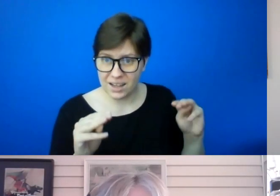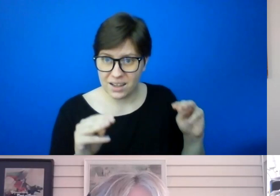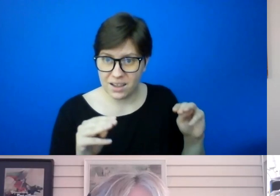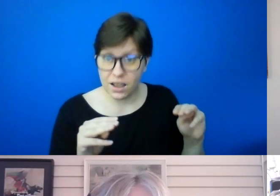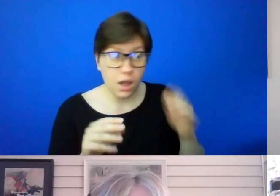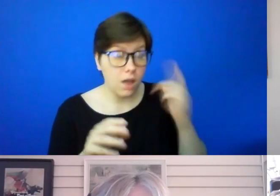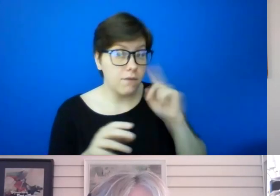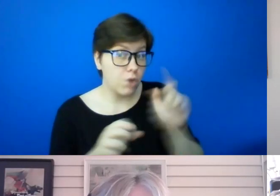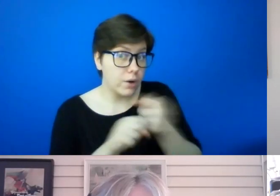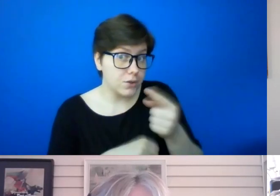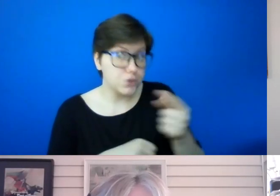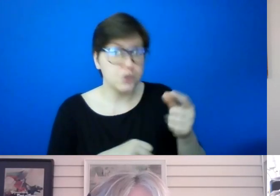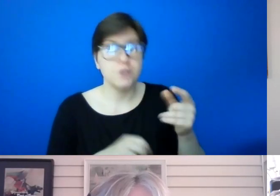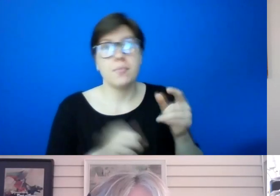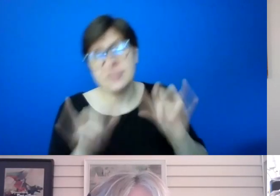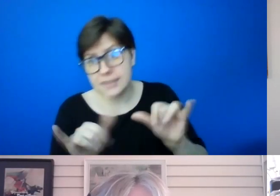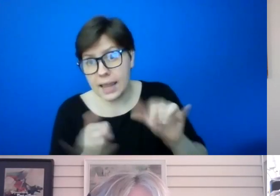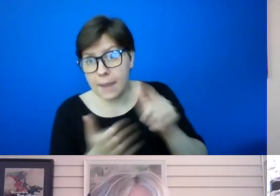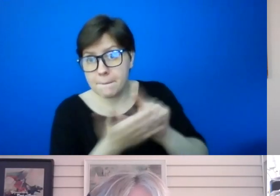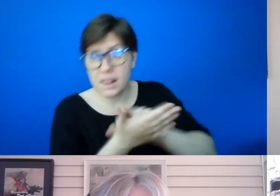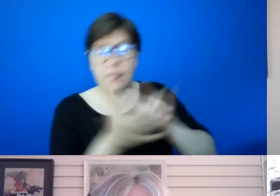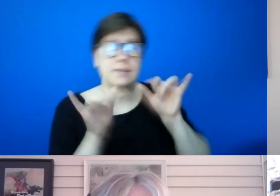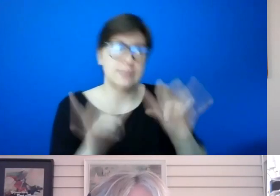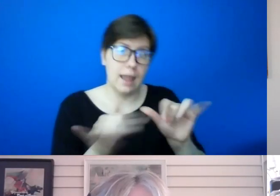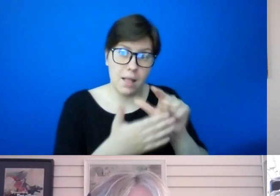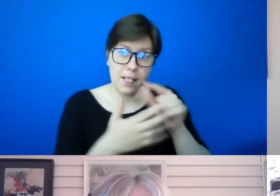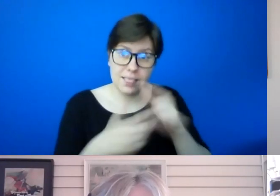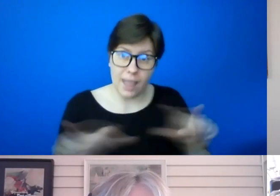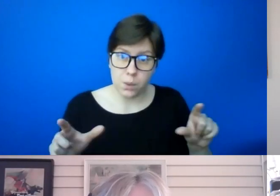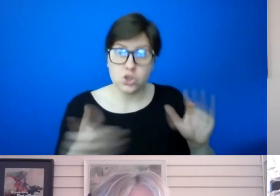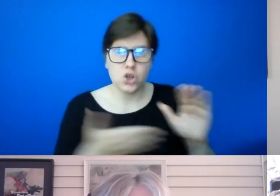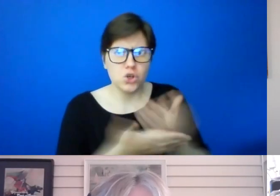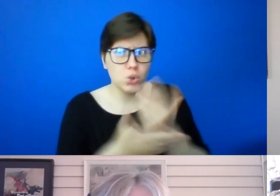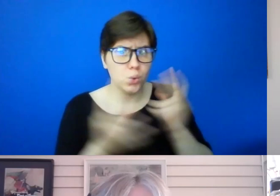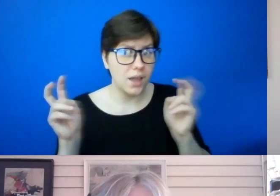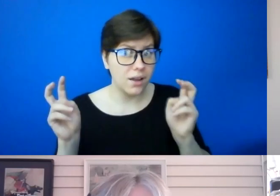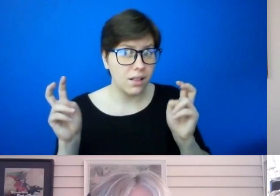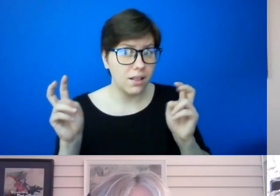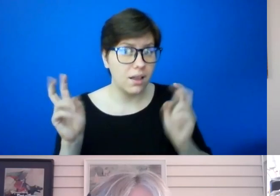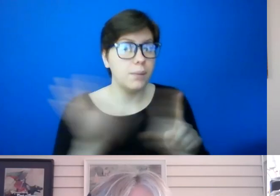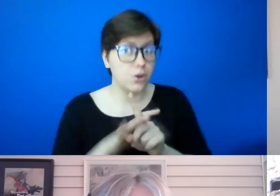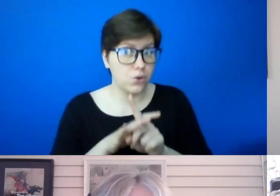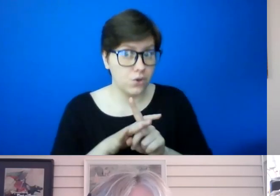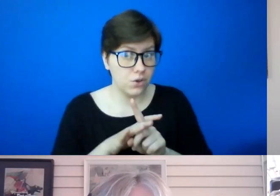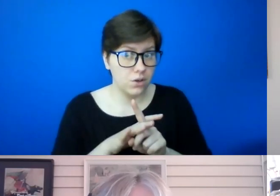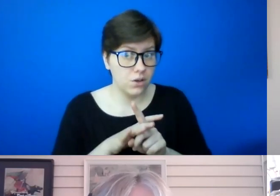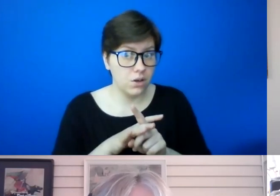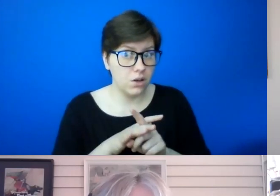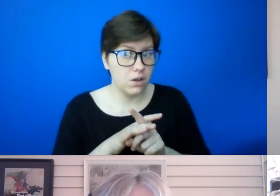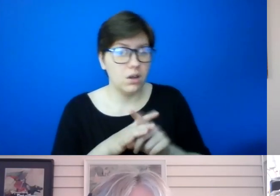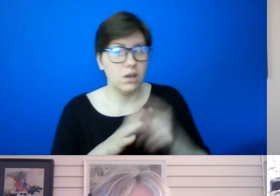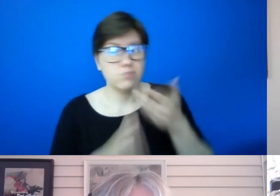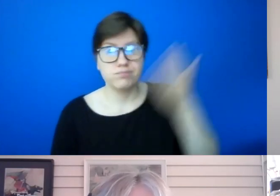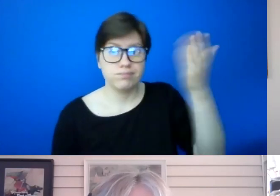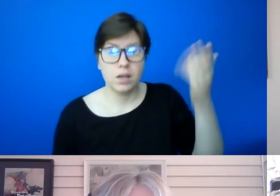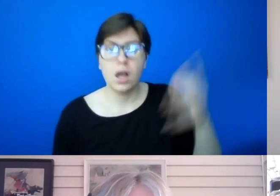bill with the same language with a new title appeared in the legislature, and it was called